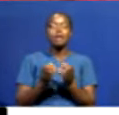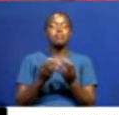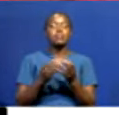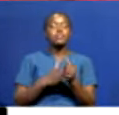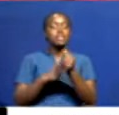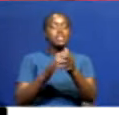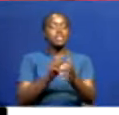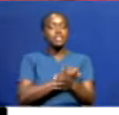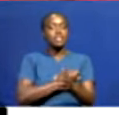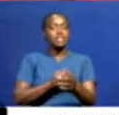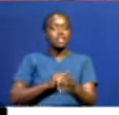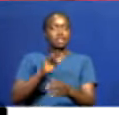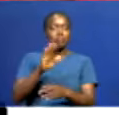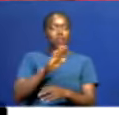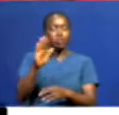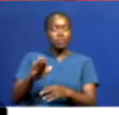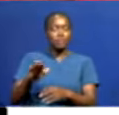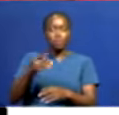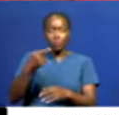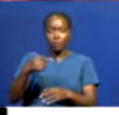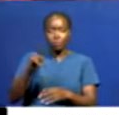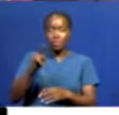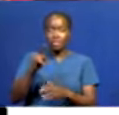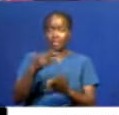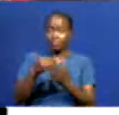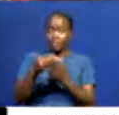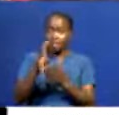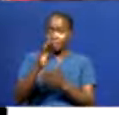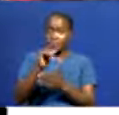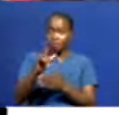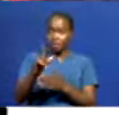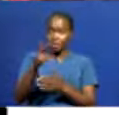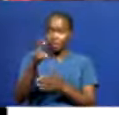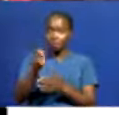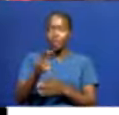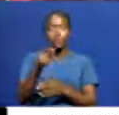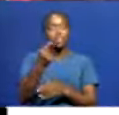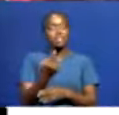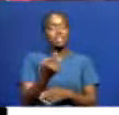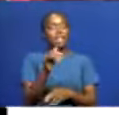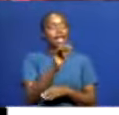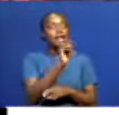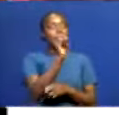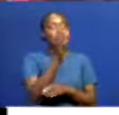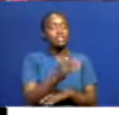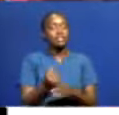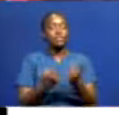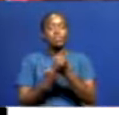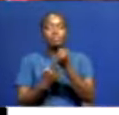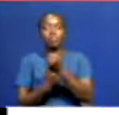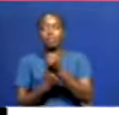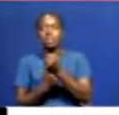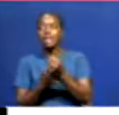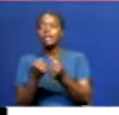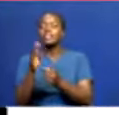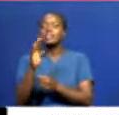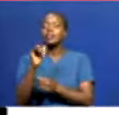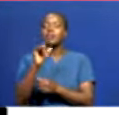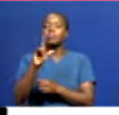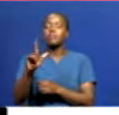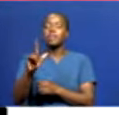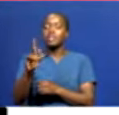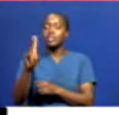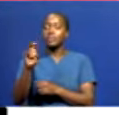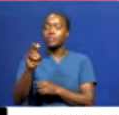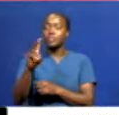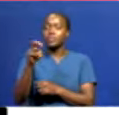saying Parliament will pass the Finance Bill 2023. President Ruto urged Kenyans to support the Finance Bill 2023 and the